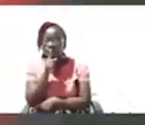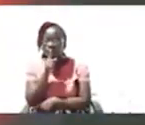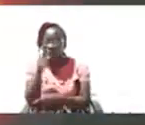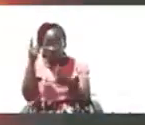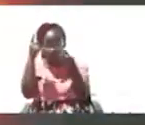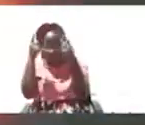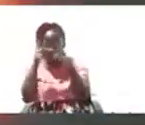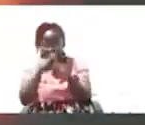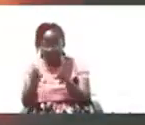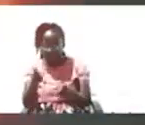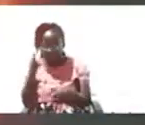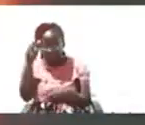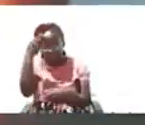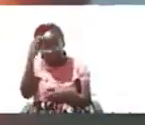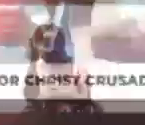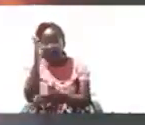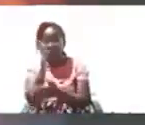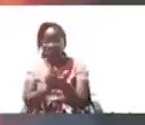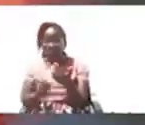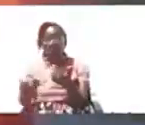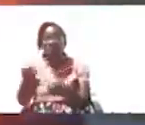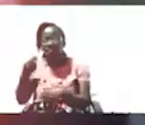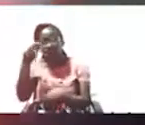something happened. Hey!